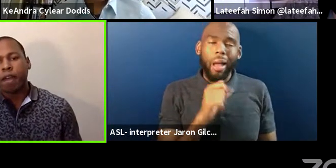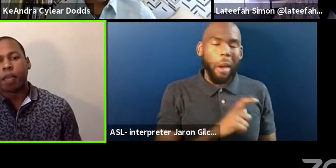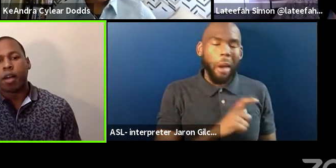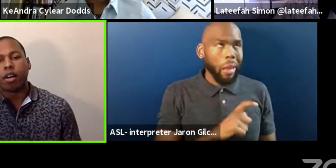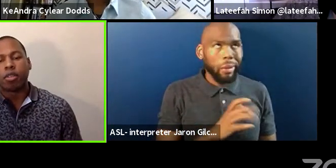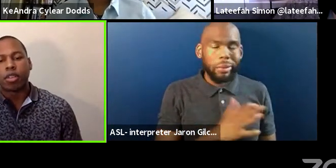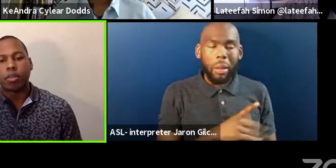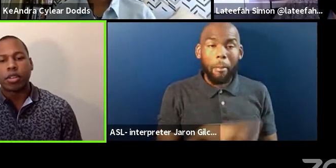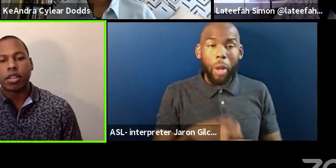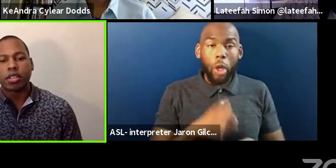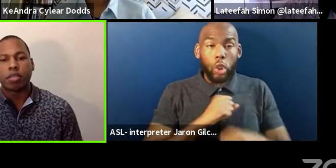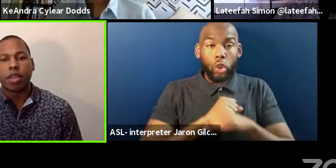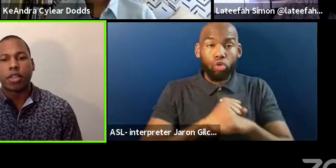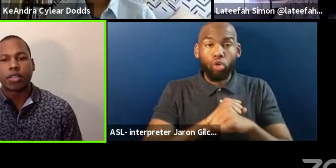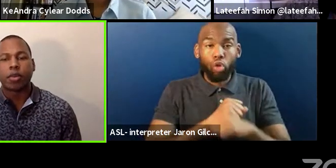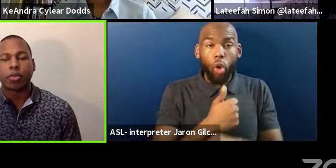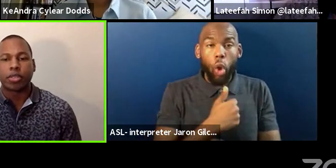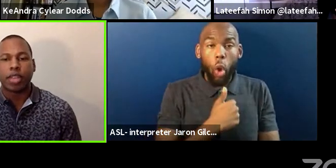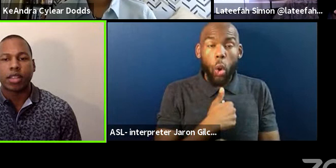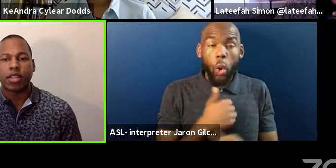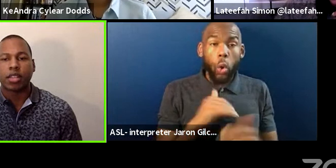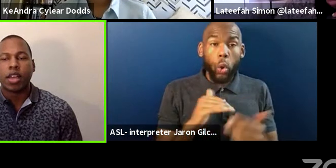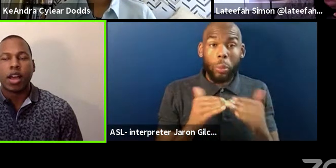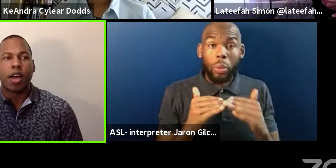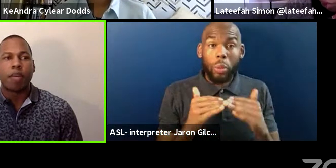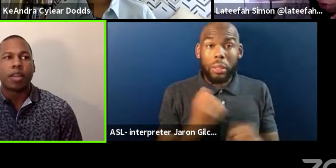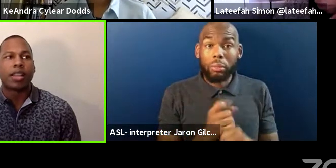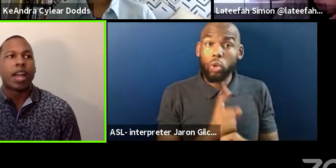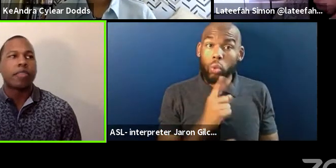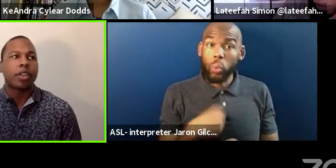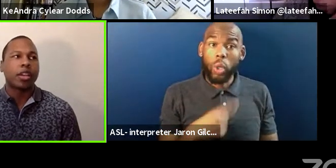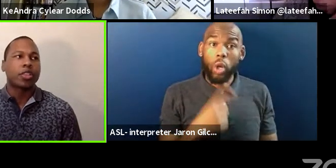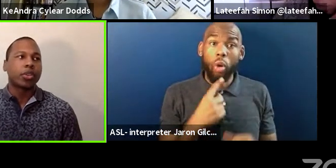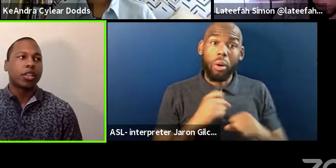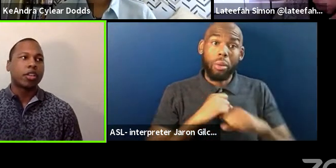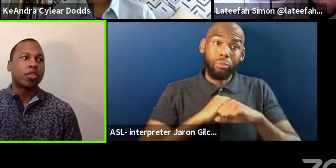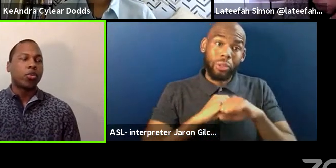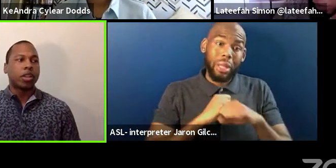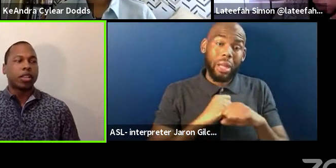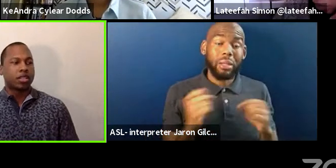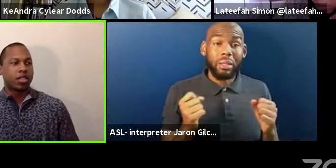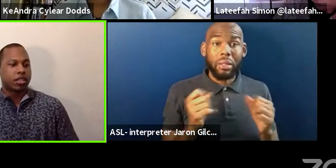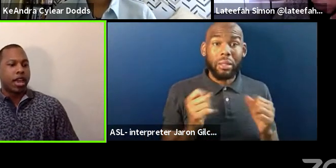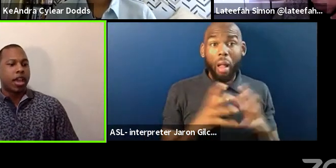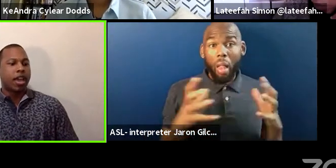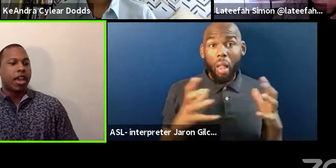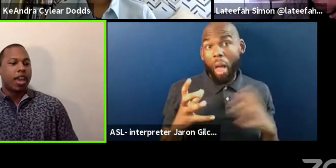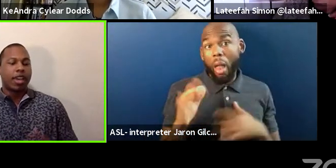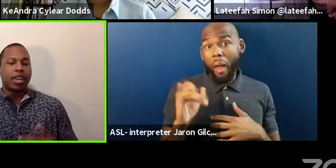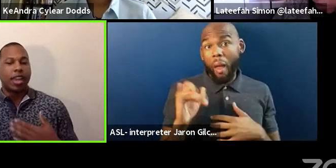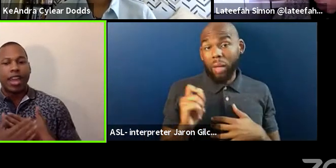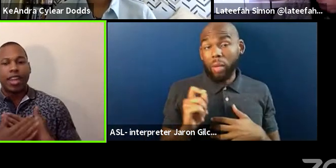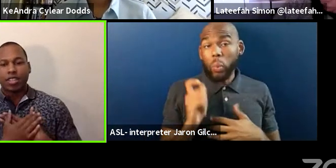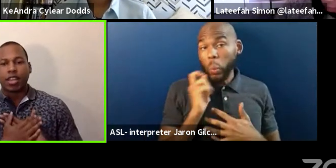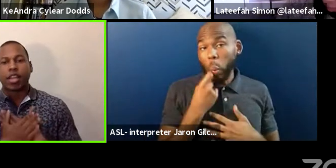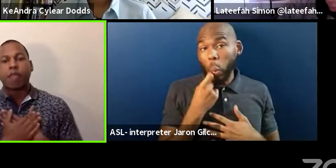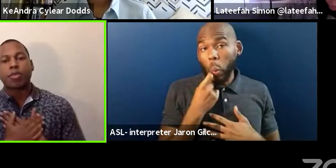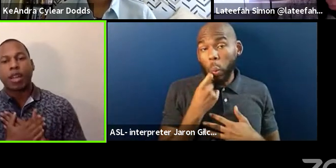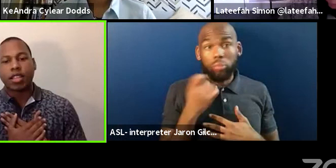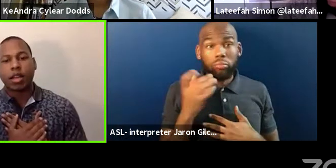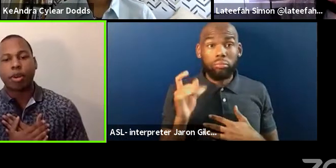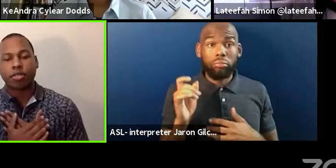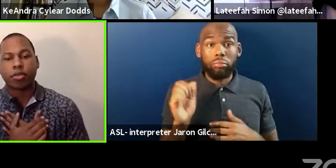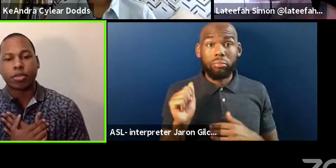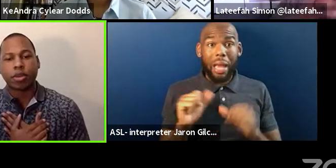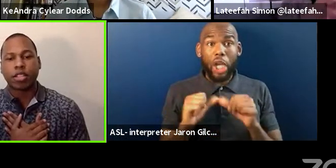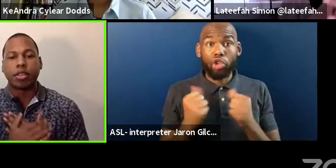secure our own communities to make sure that we're protected. And a lot of it is really cool in the sense that, again, agency, it comes